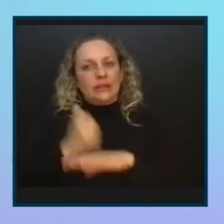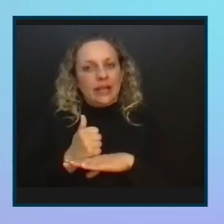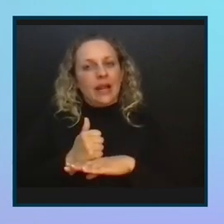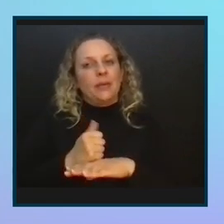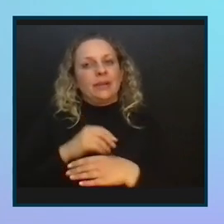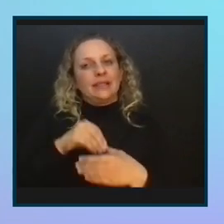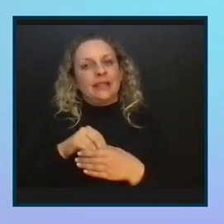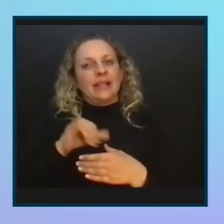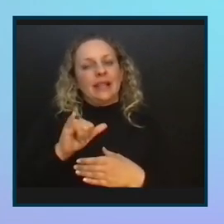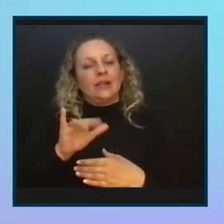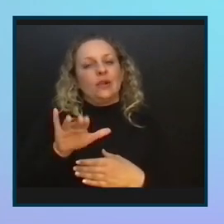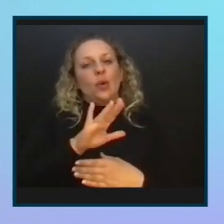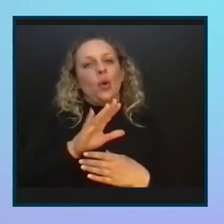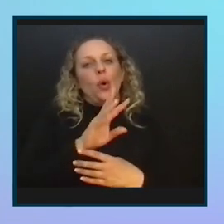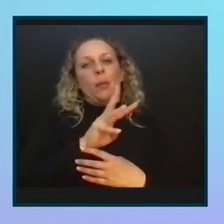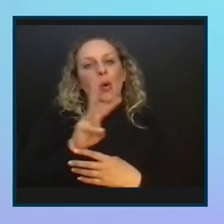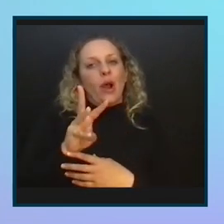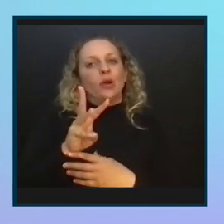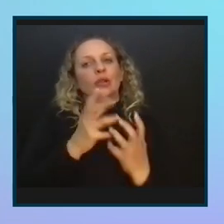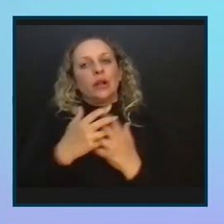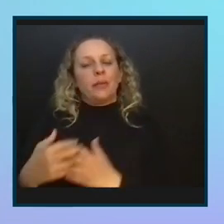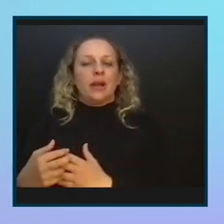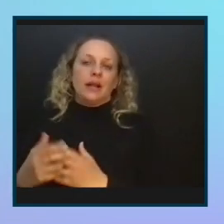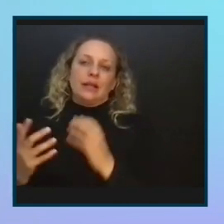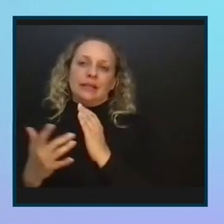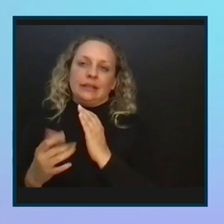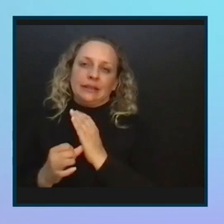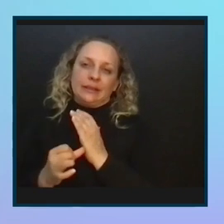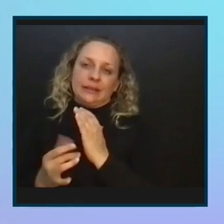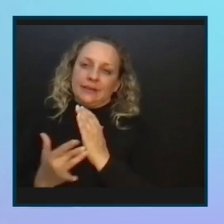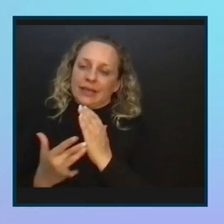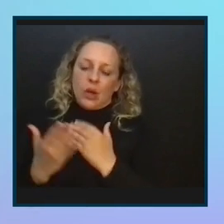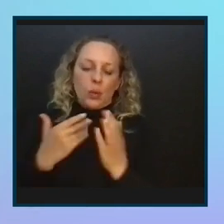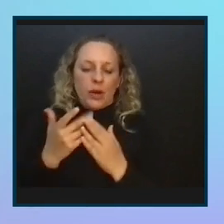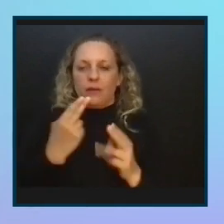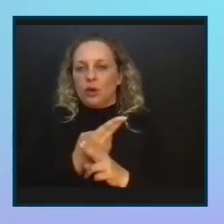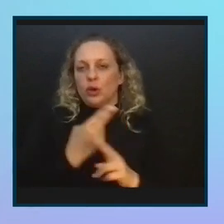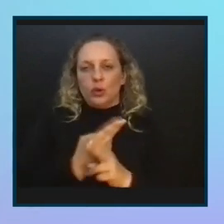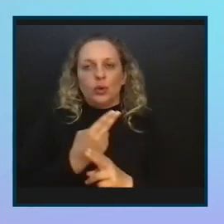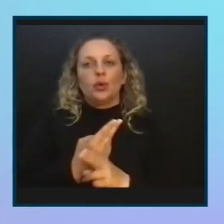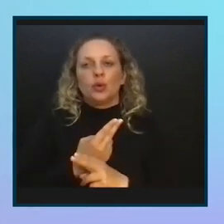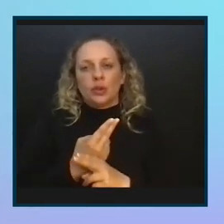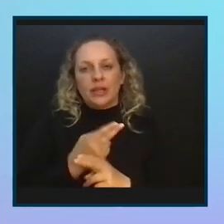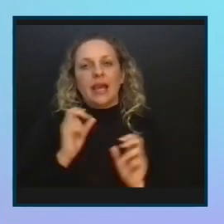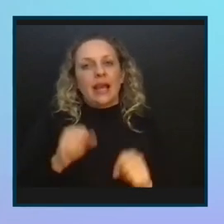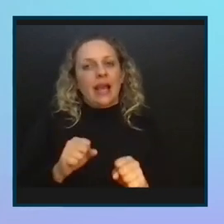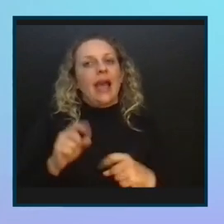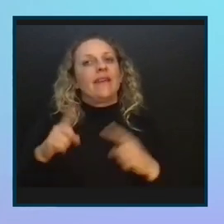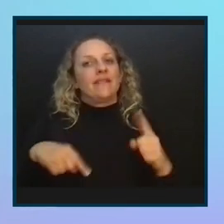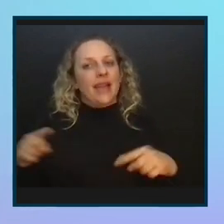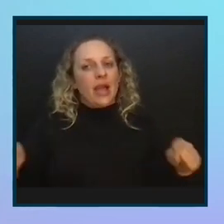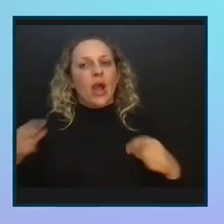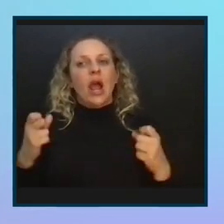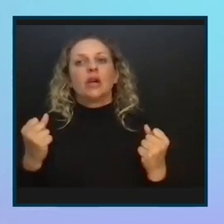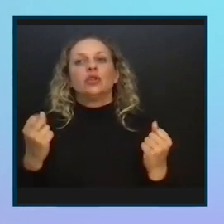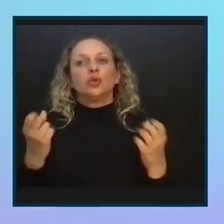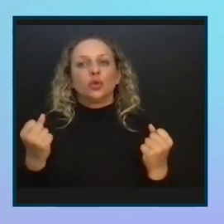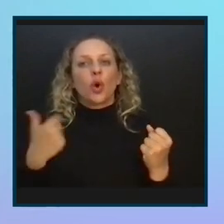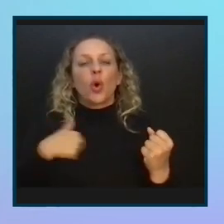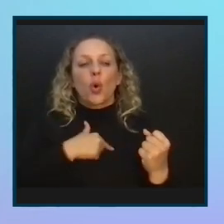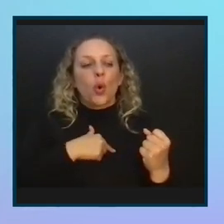within your browser combination, your assistive technology on whichever device you're using can vary. And so